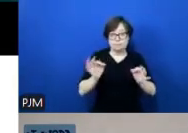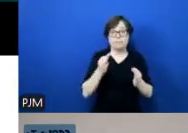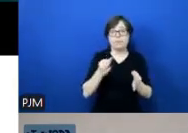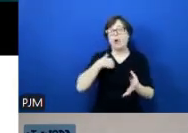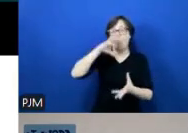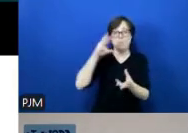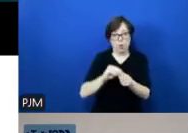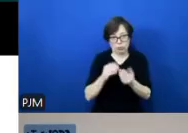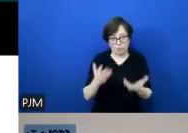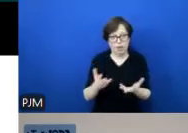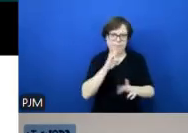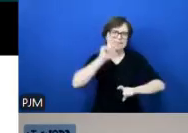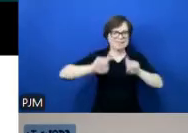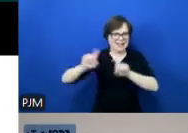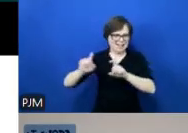summary,